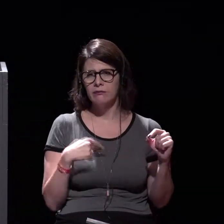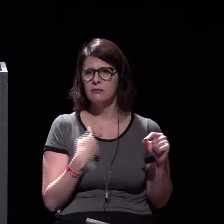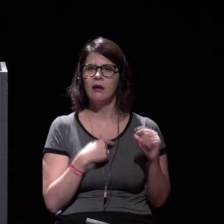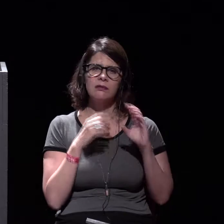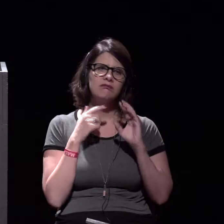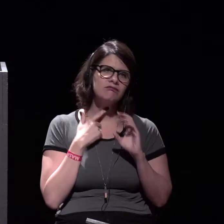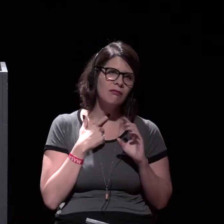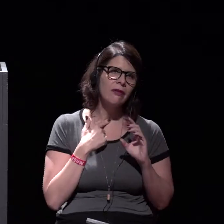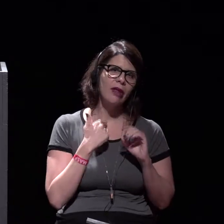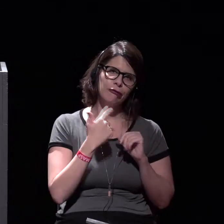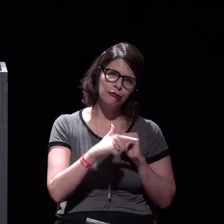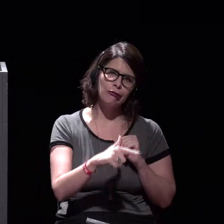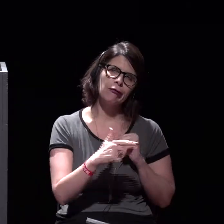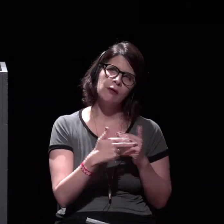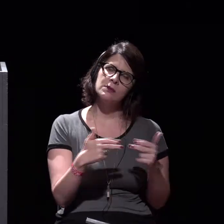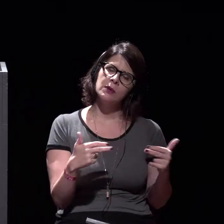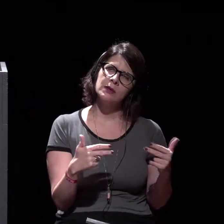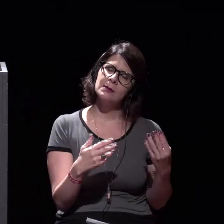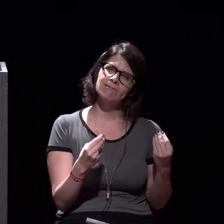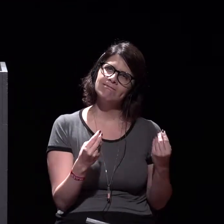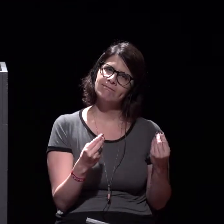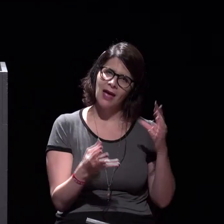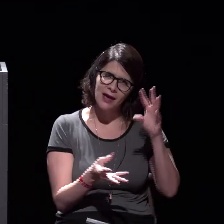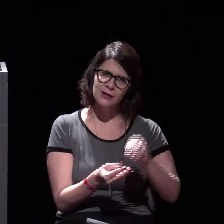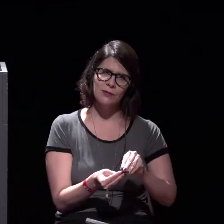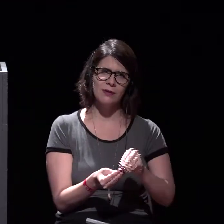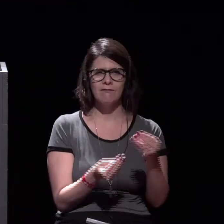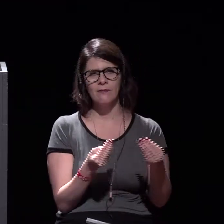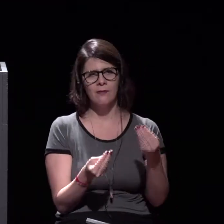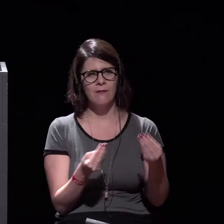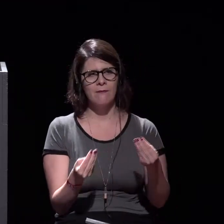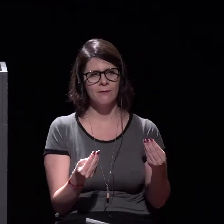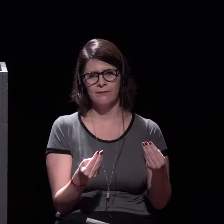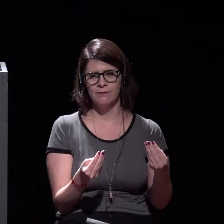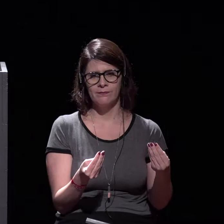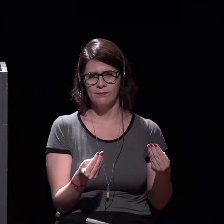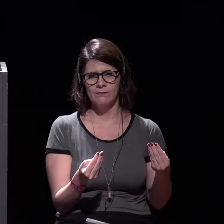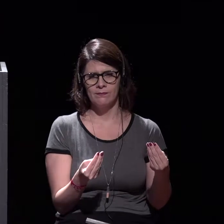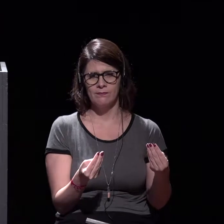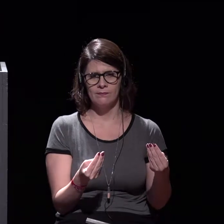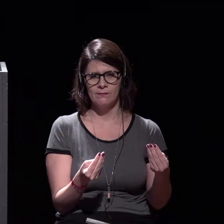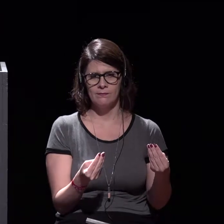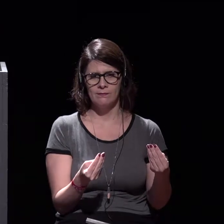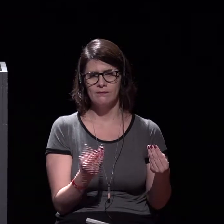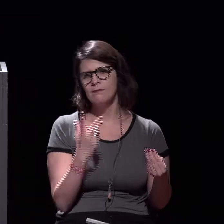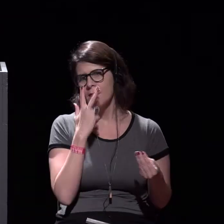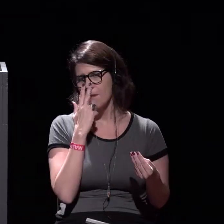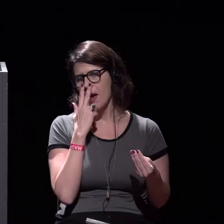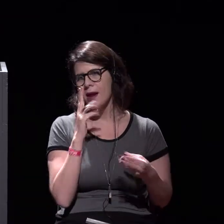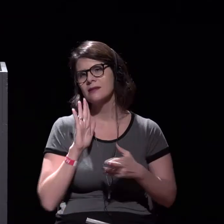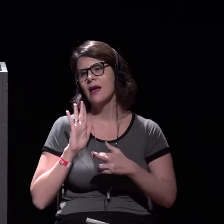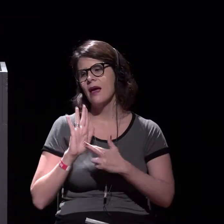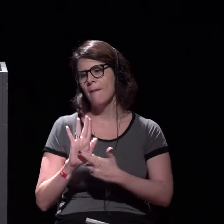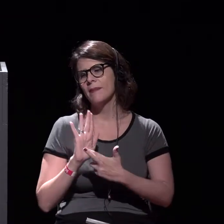as, somewhat Christianly, as repent and represent. Okay, deal with